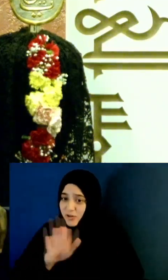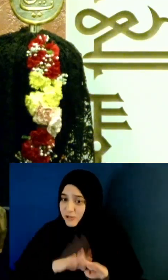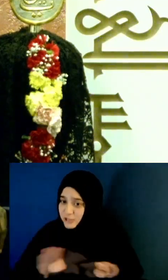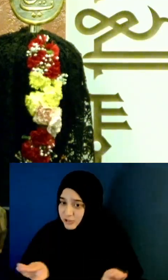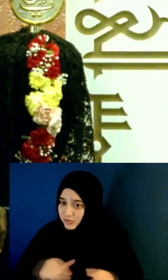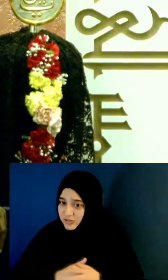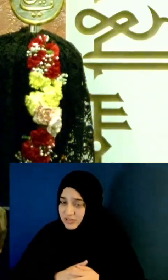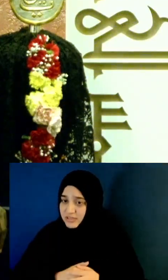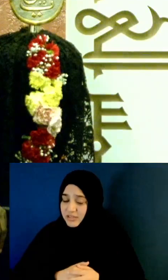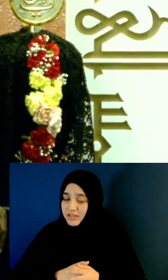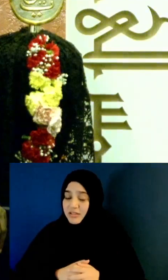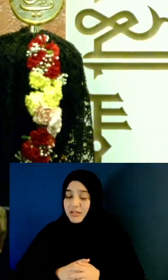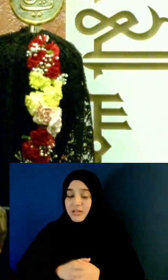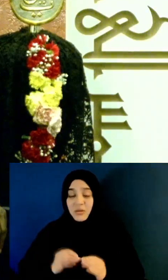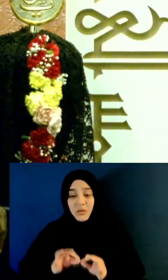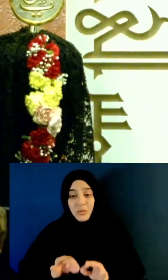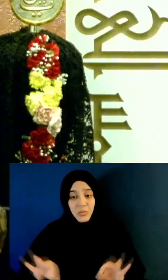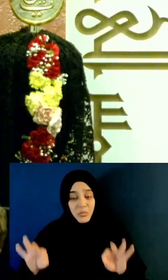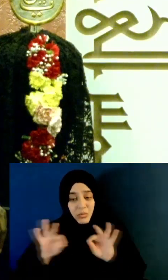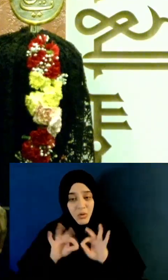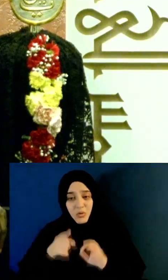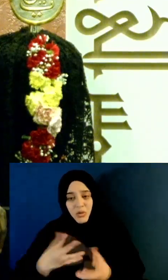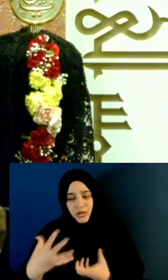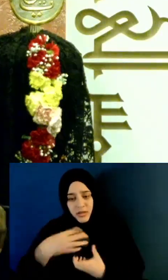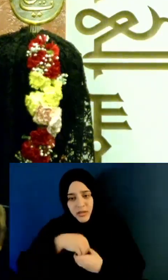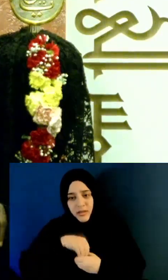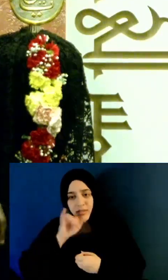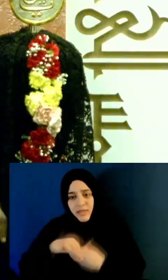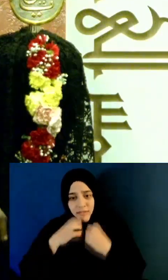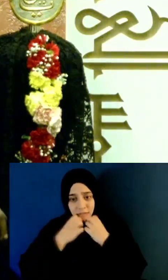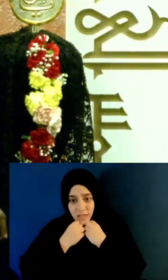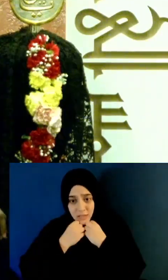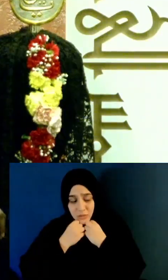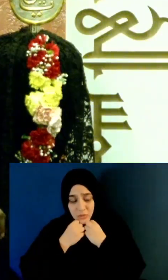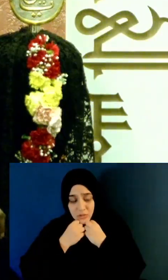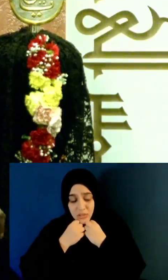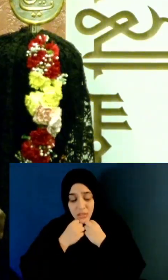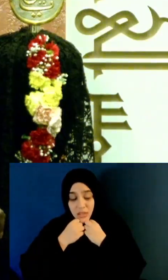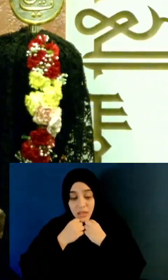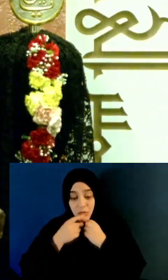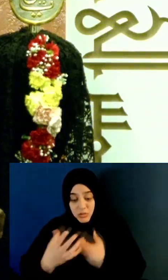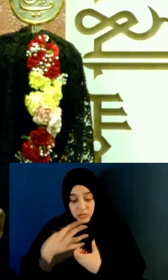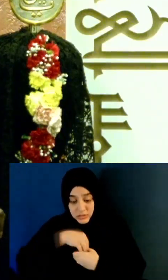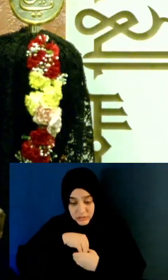Instill those values in you, and the children will see it.